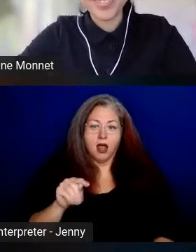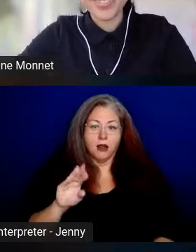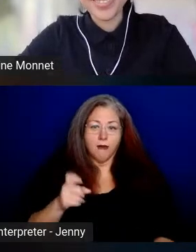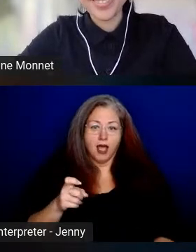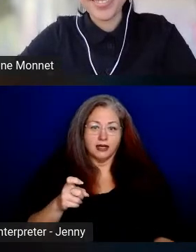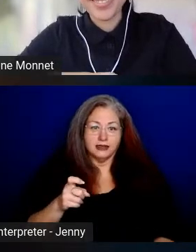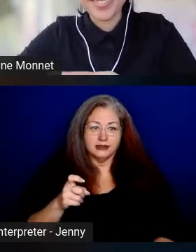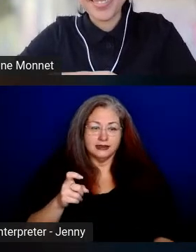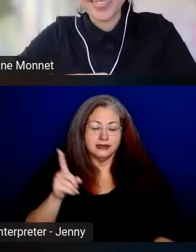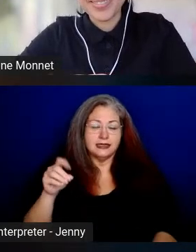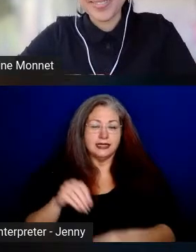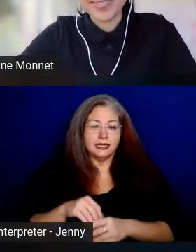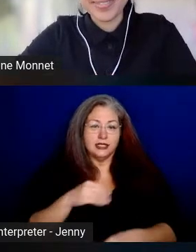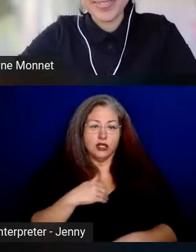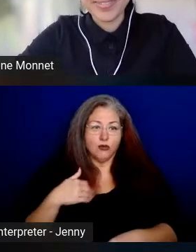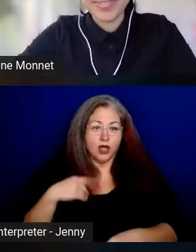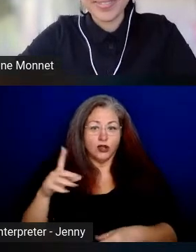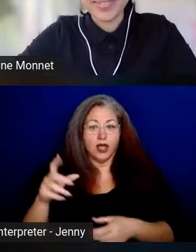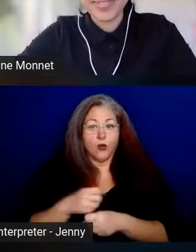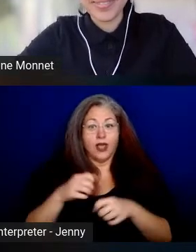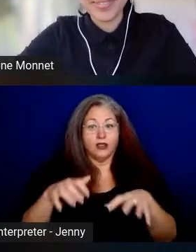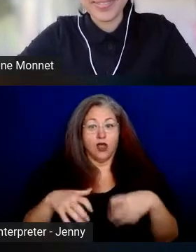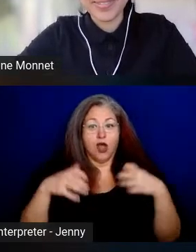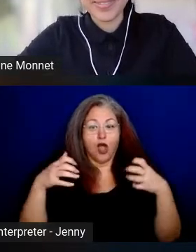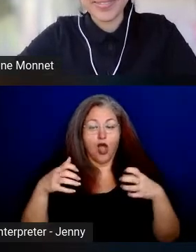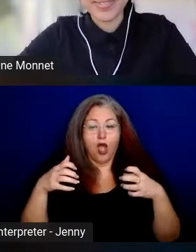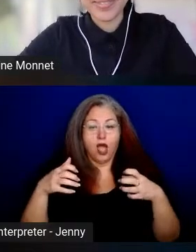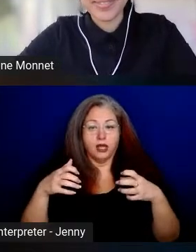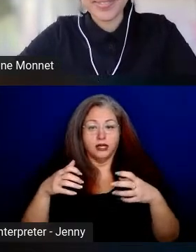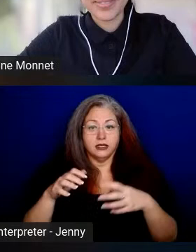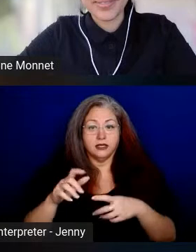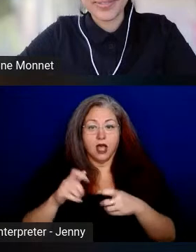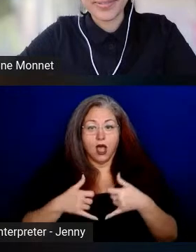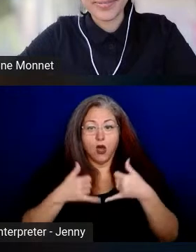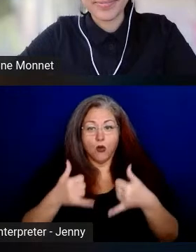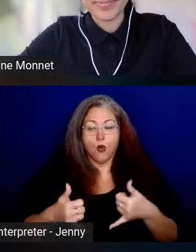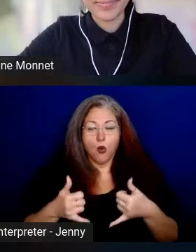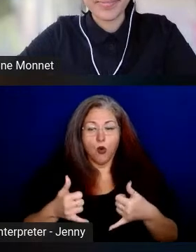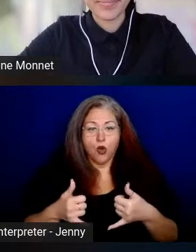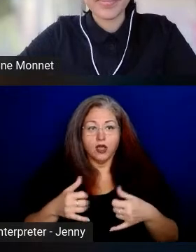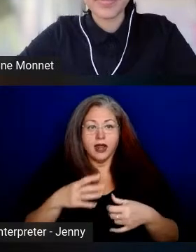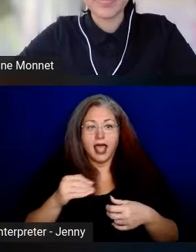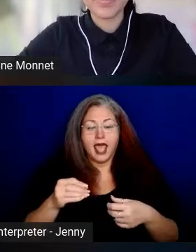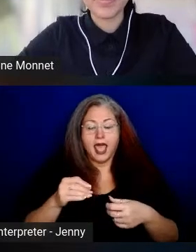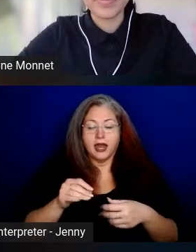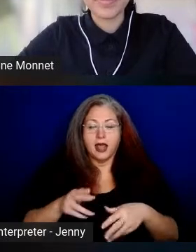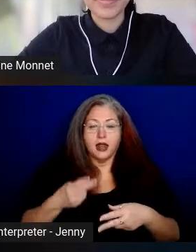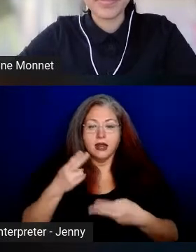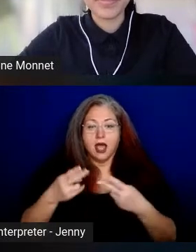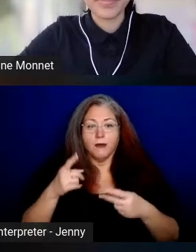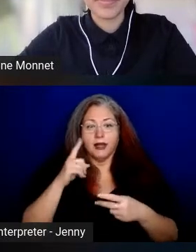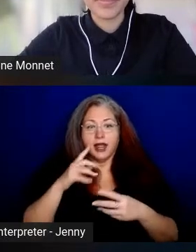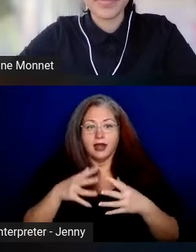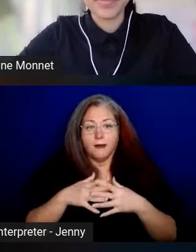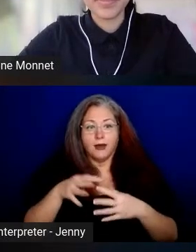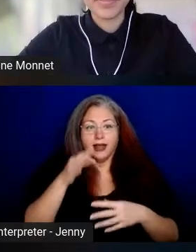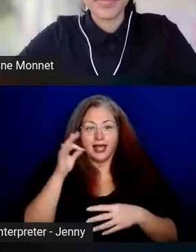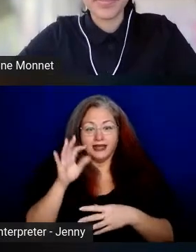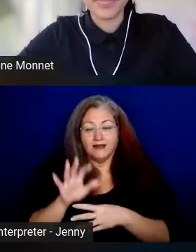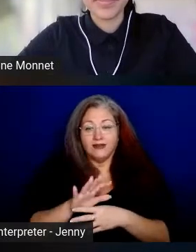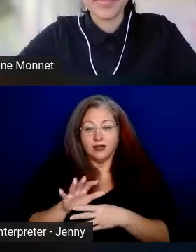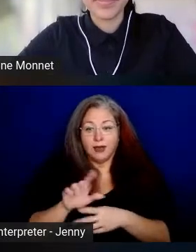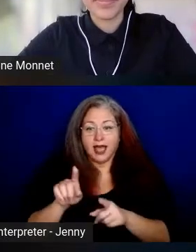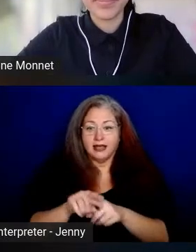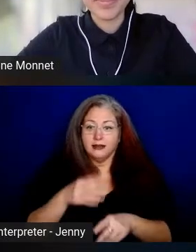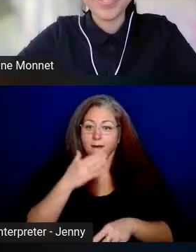in Tuckeranto, where it won the Audience Award for Mid-Length Feature and was also nominated for Best Documentary at the American Indian Film Festival, which is a